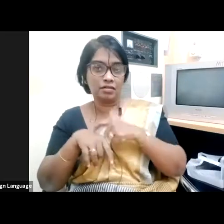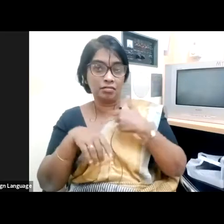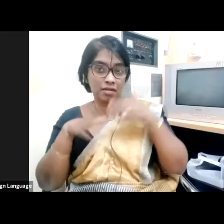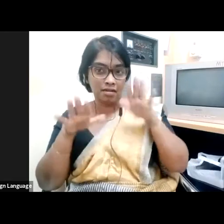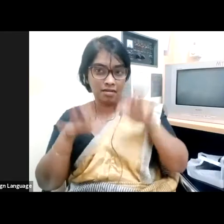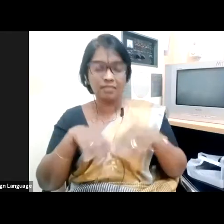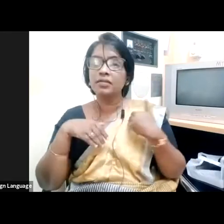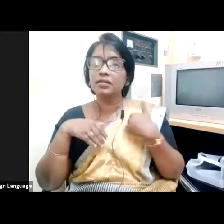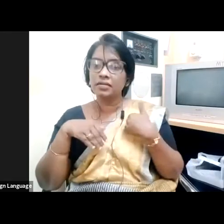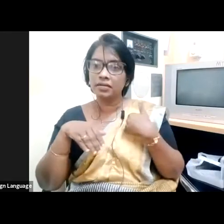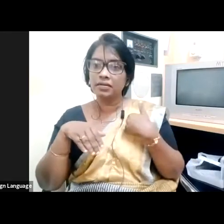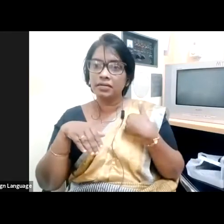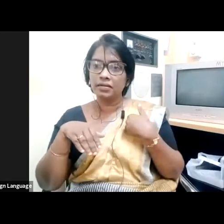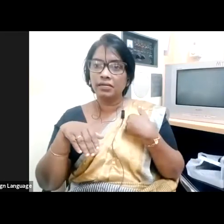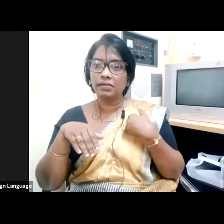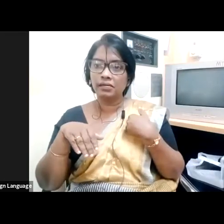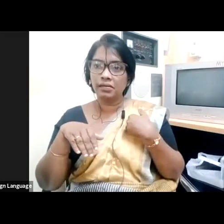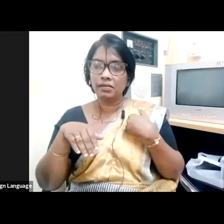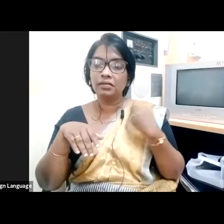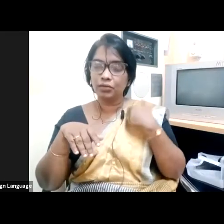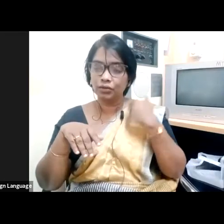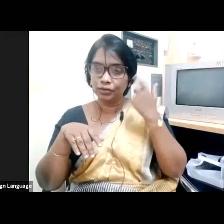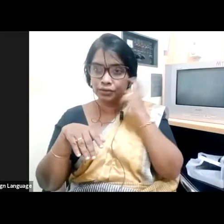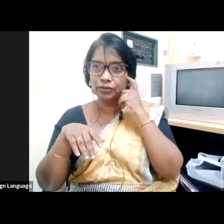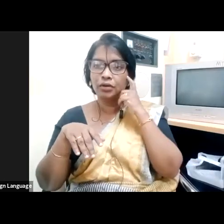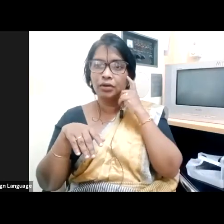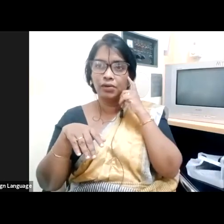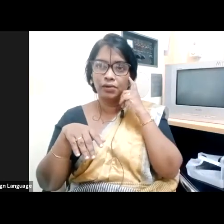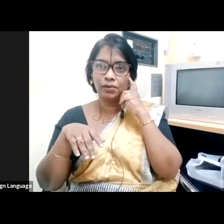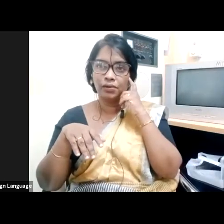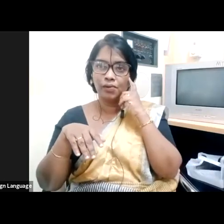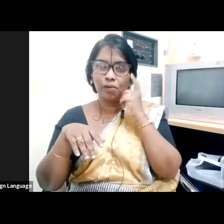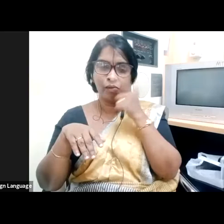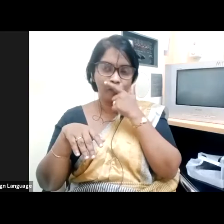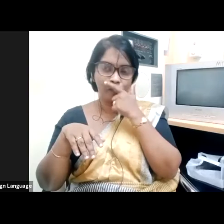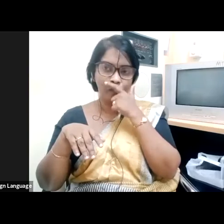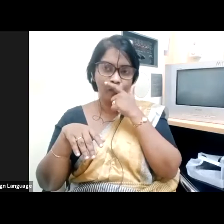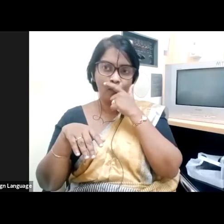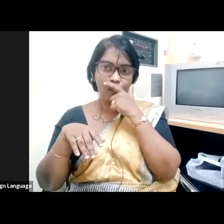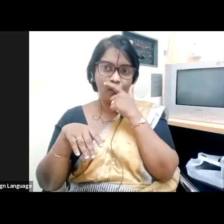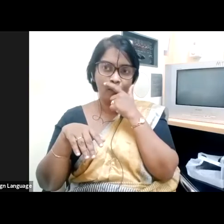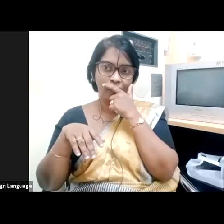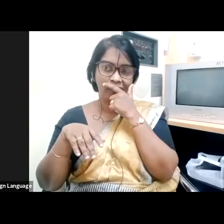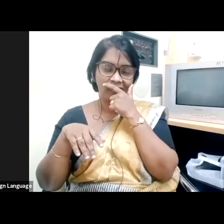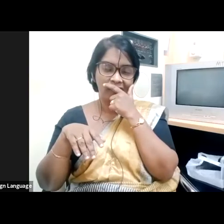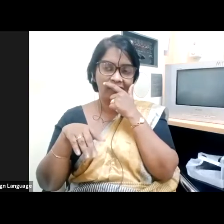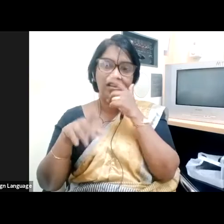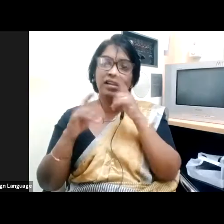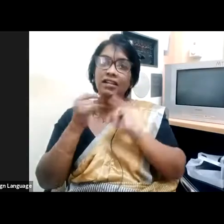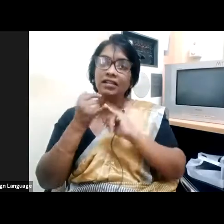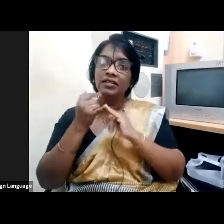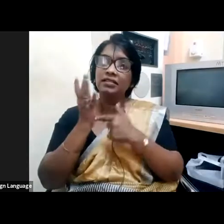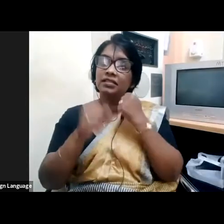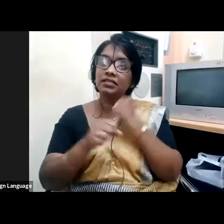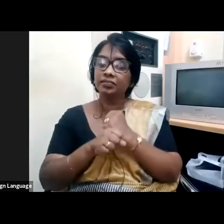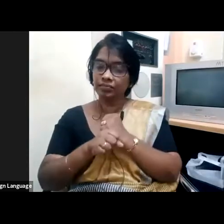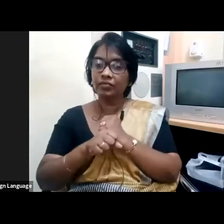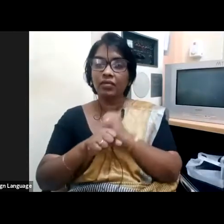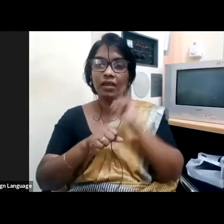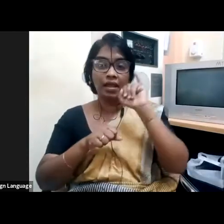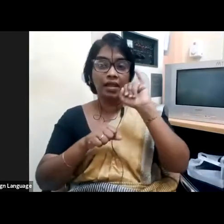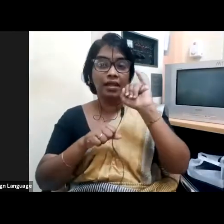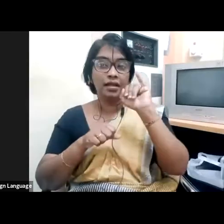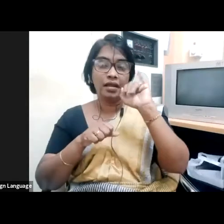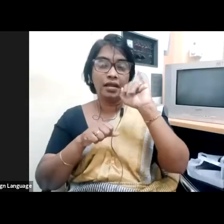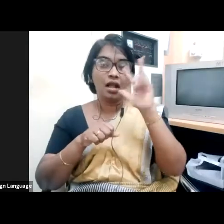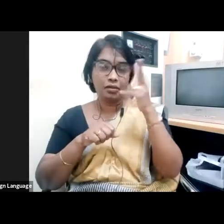that about 80% of the 169 SDG goals have are directly or indirectly